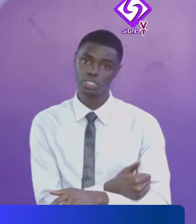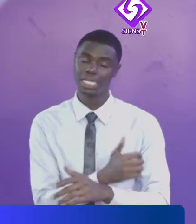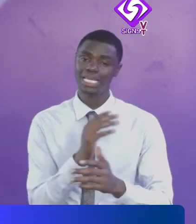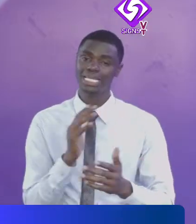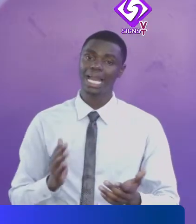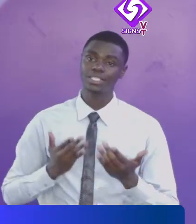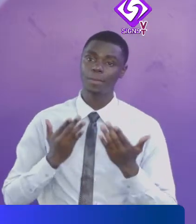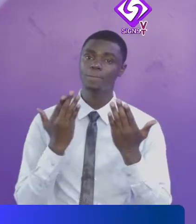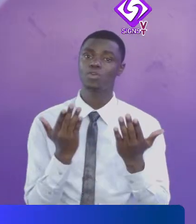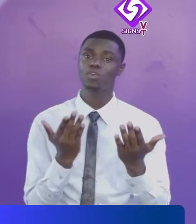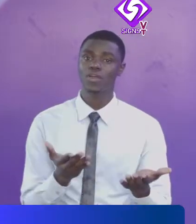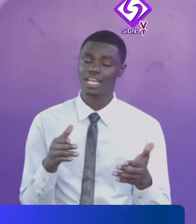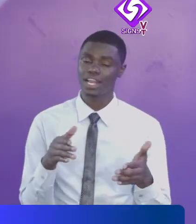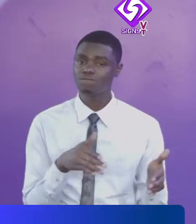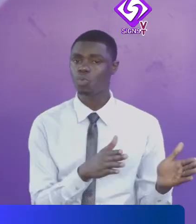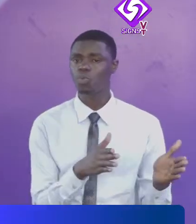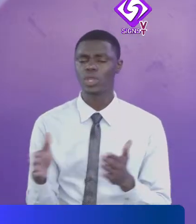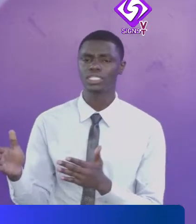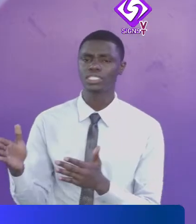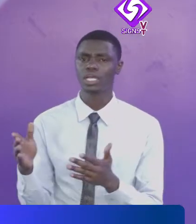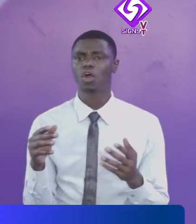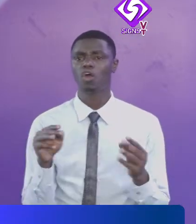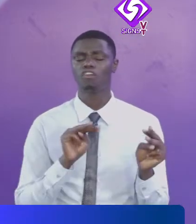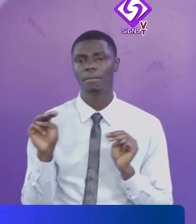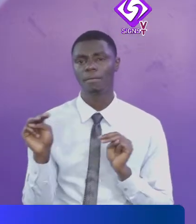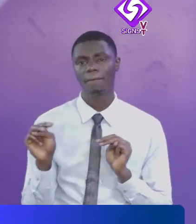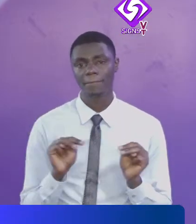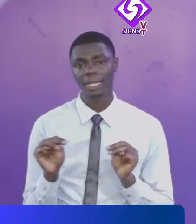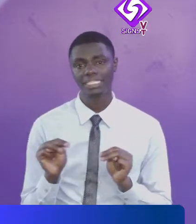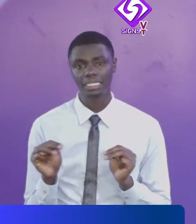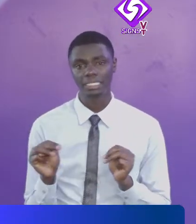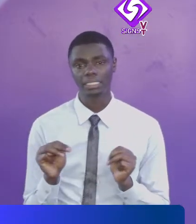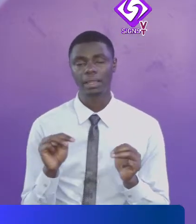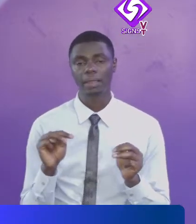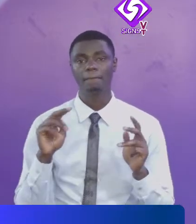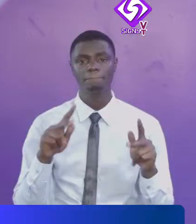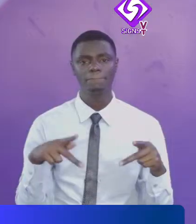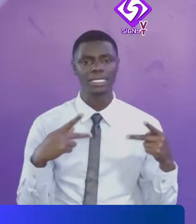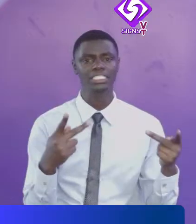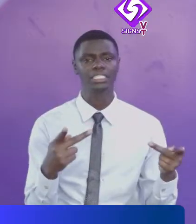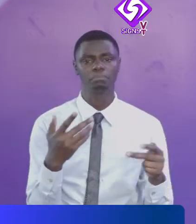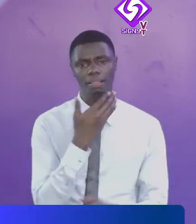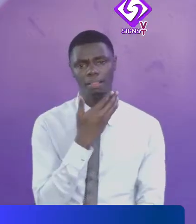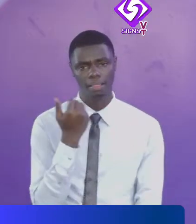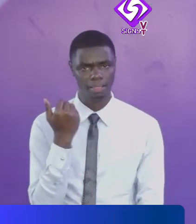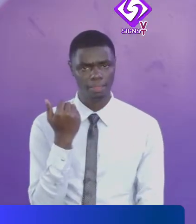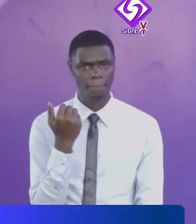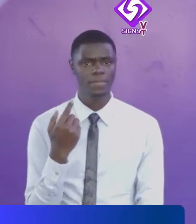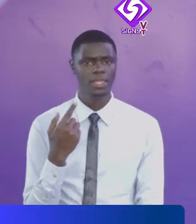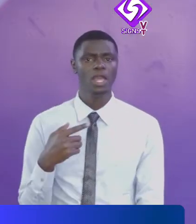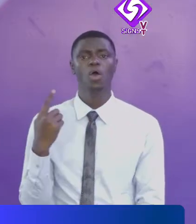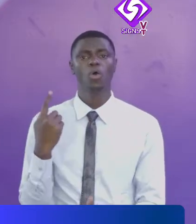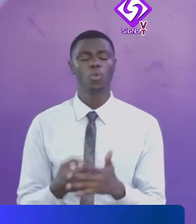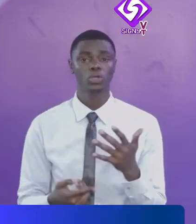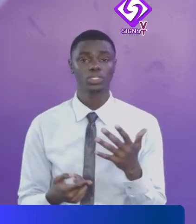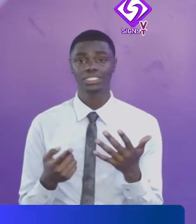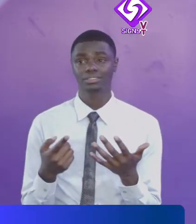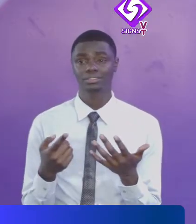provided for ways of being able to manage products a lot better. So what we call collective